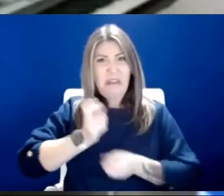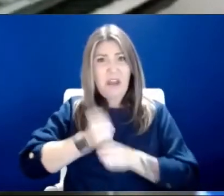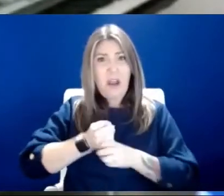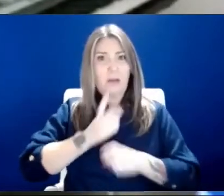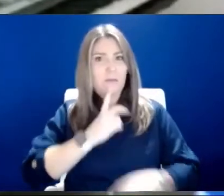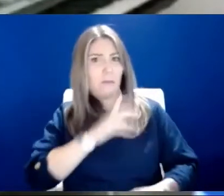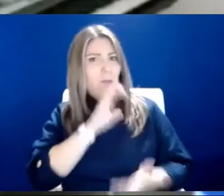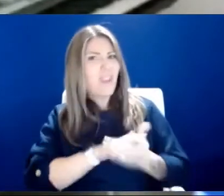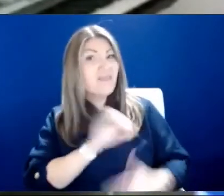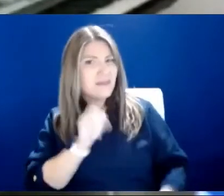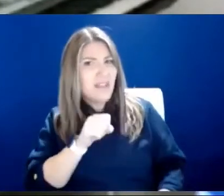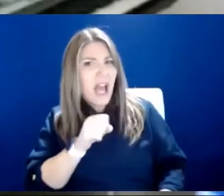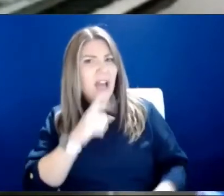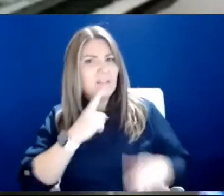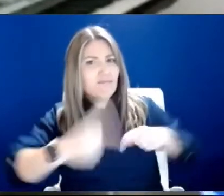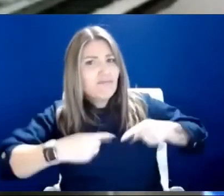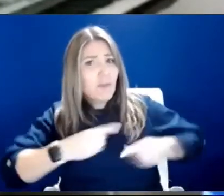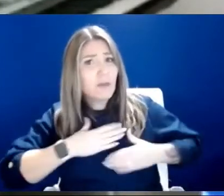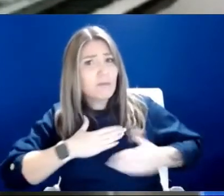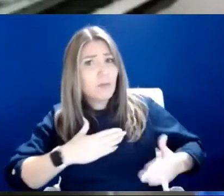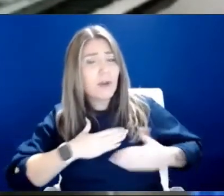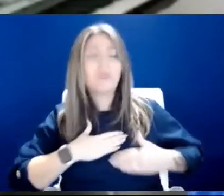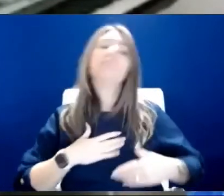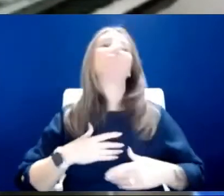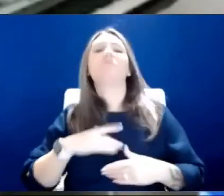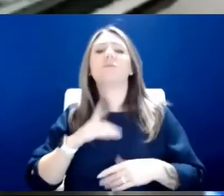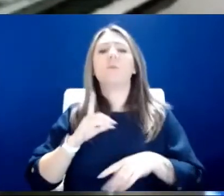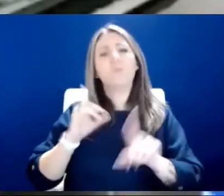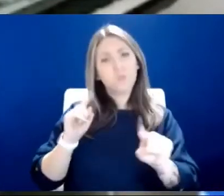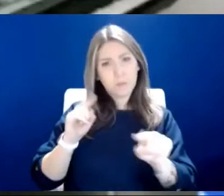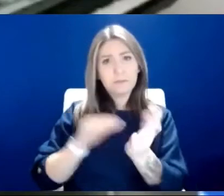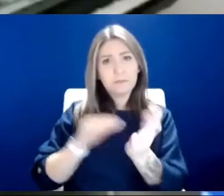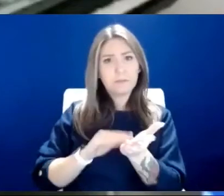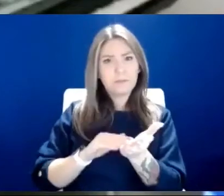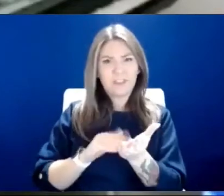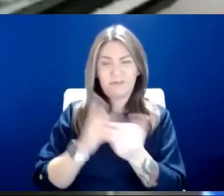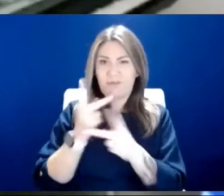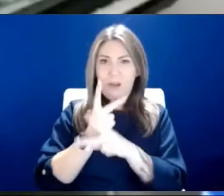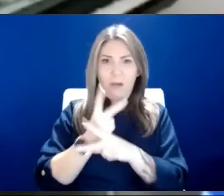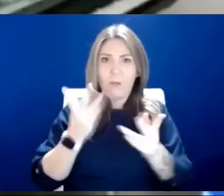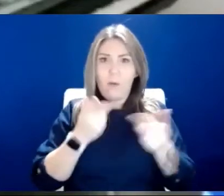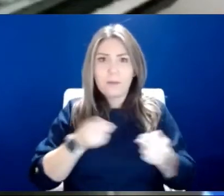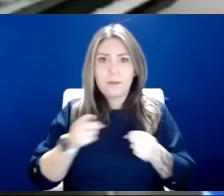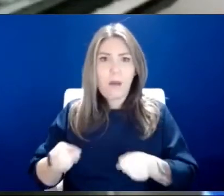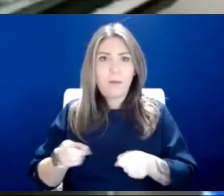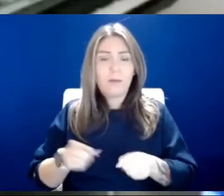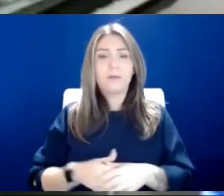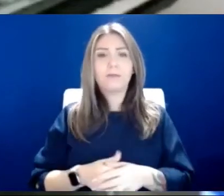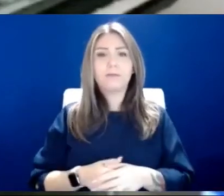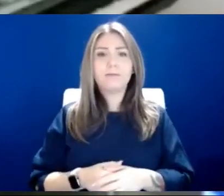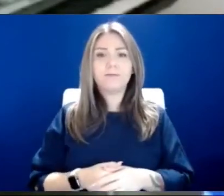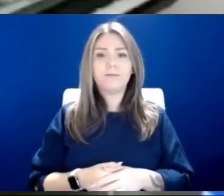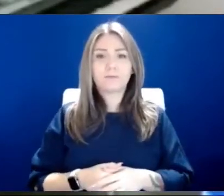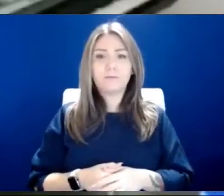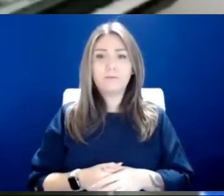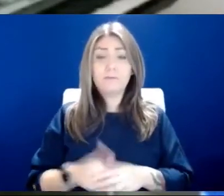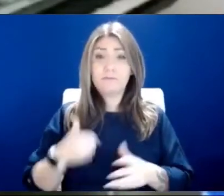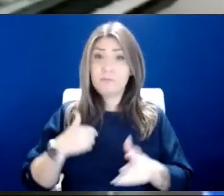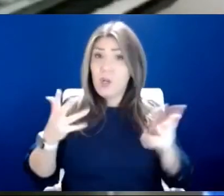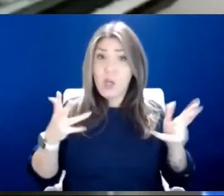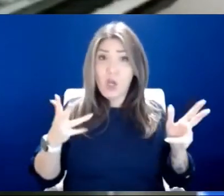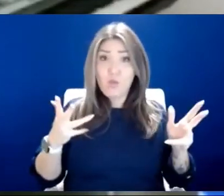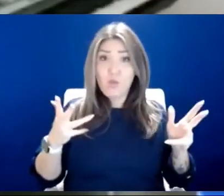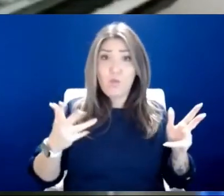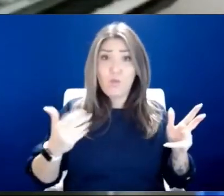know, so I went to the doctor to find out what was going on, and I'd already had